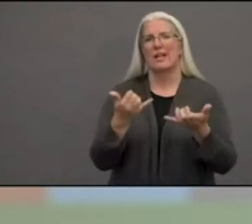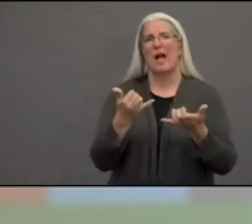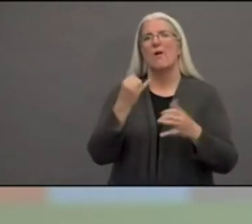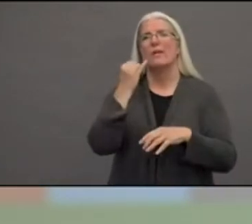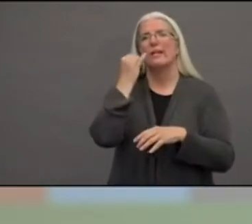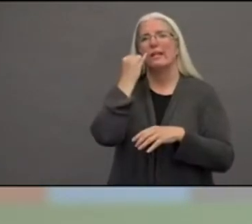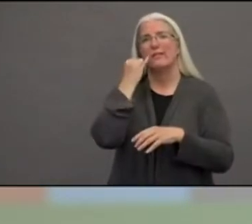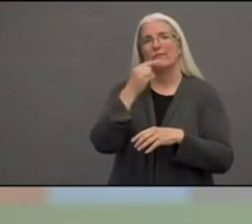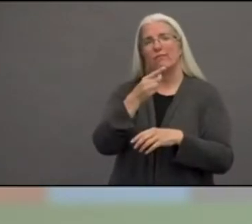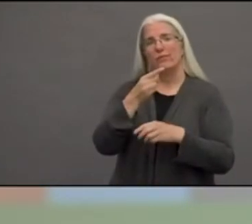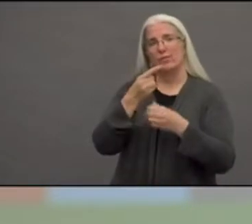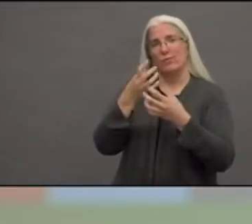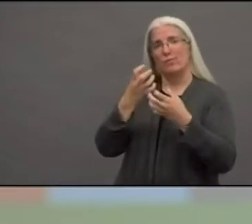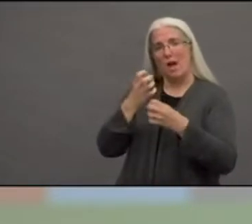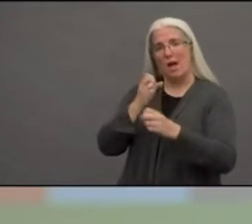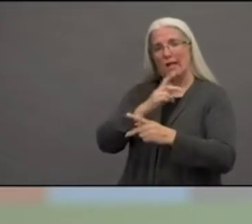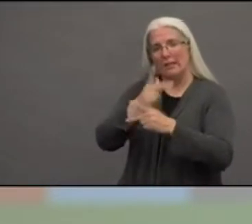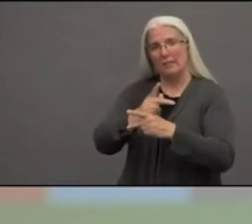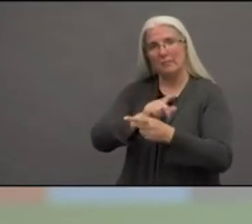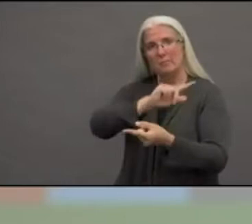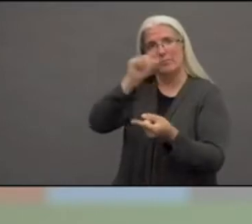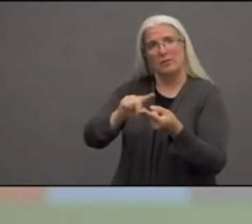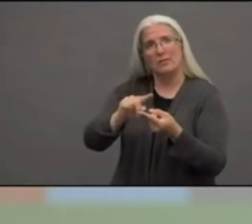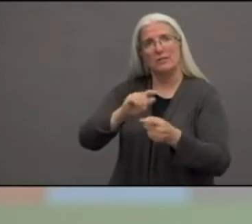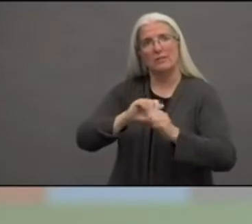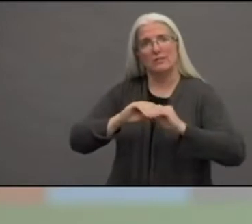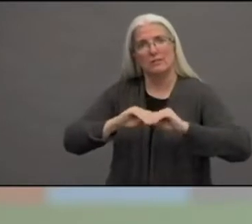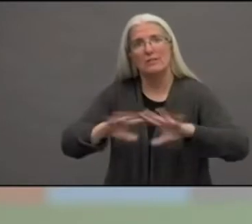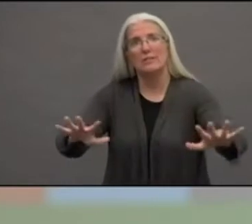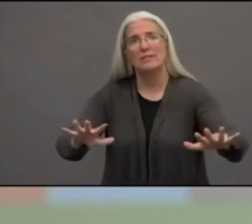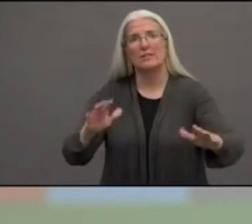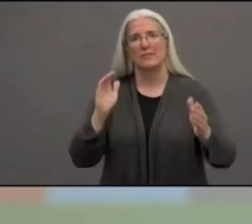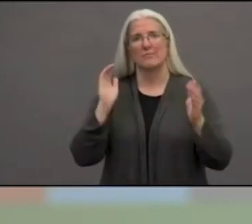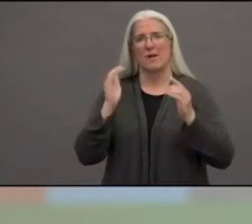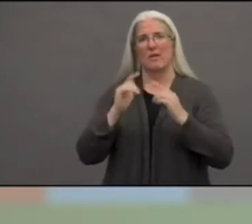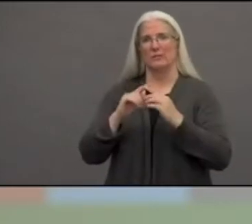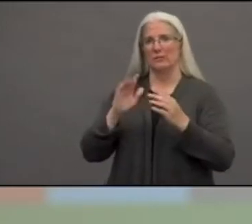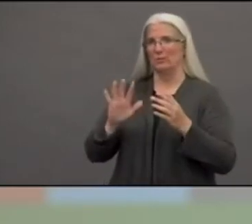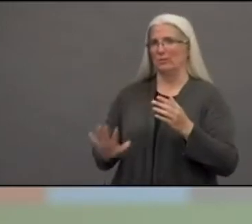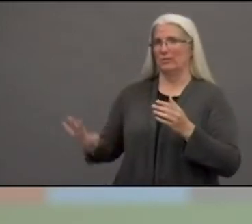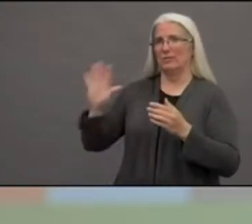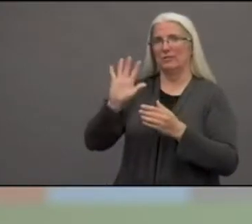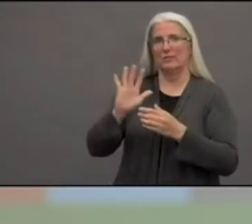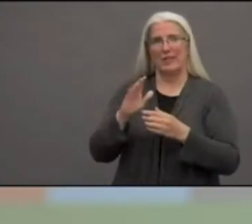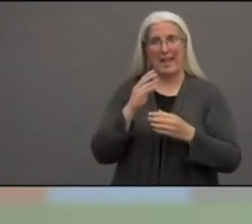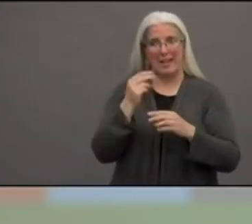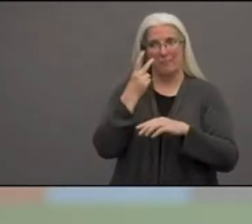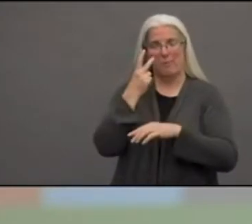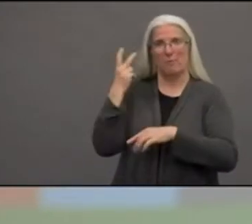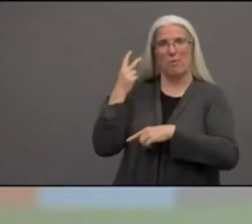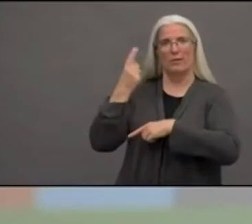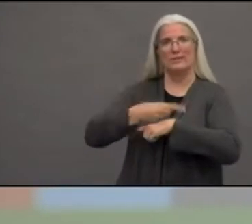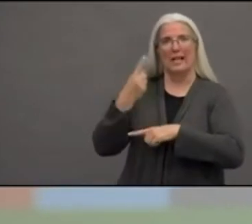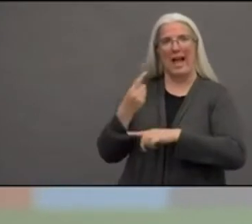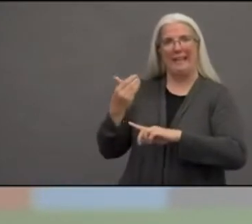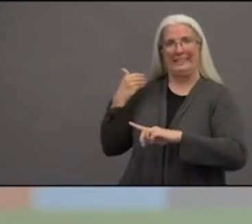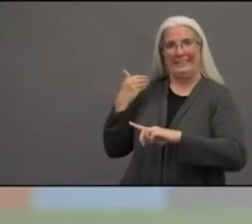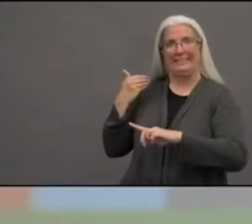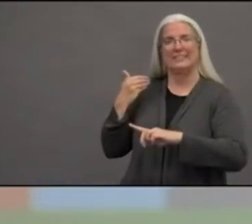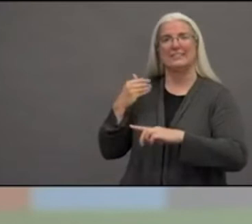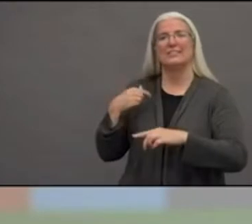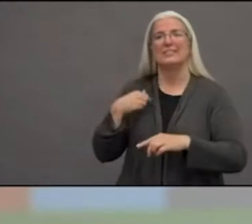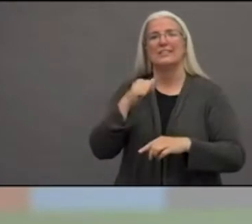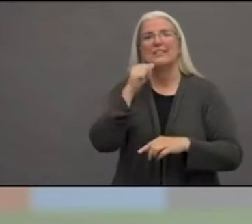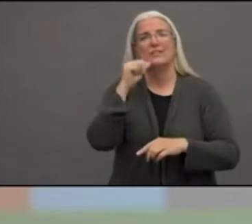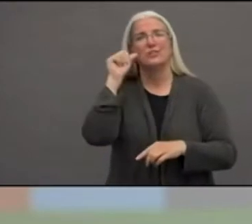county, especially compared to what we saw on Memorial Day. Just yesterday, Public Health Officer Dr. Sarah Cody said we